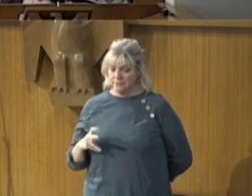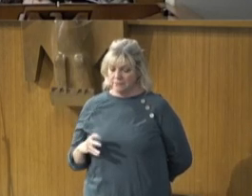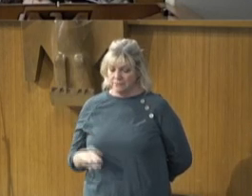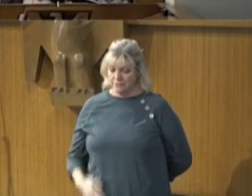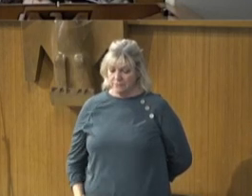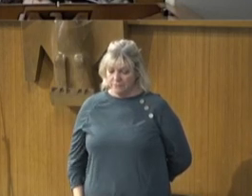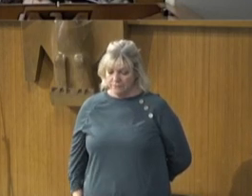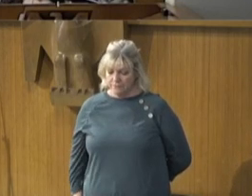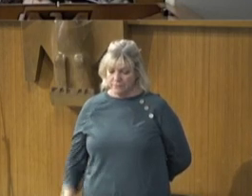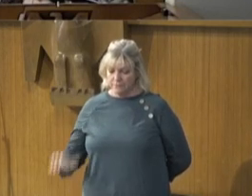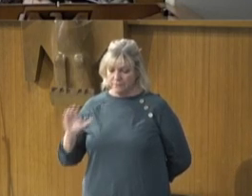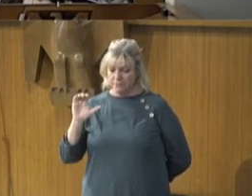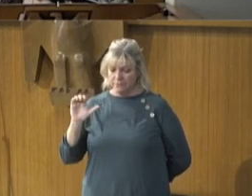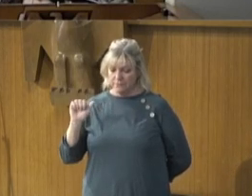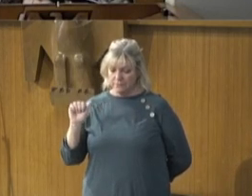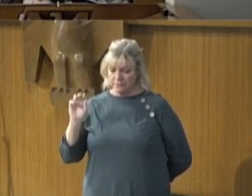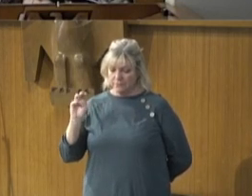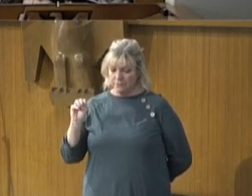Camille Samudio.